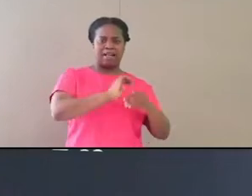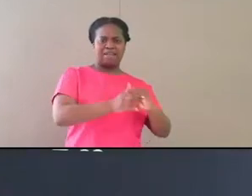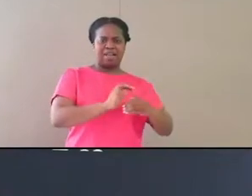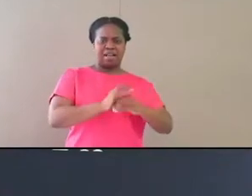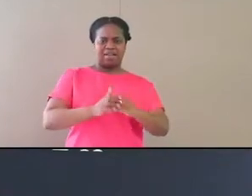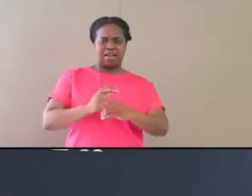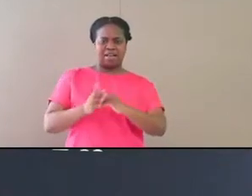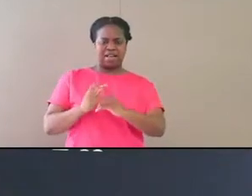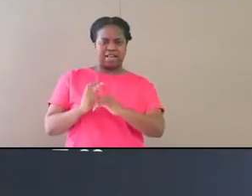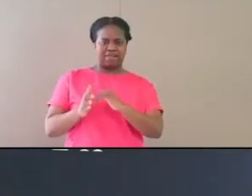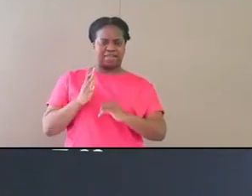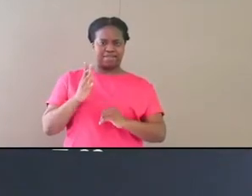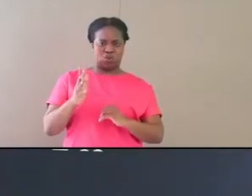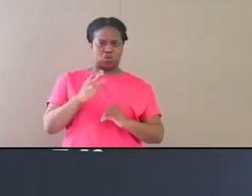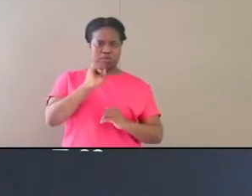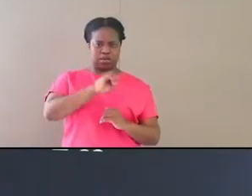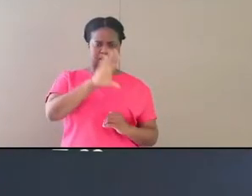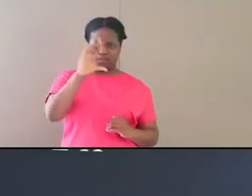economy.